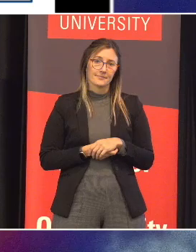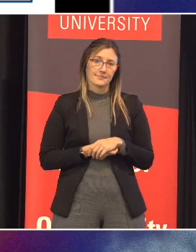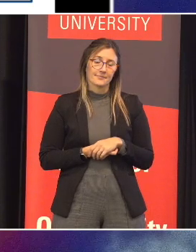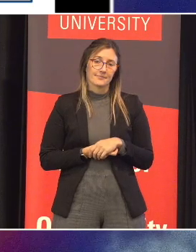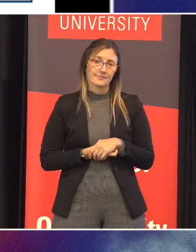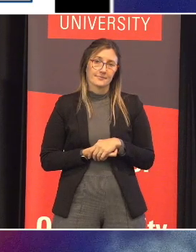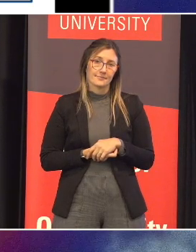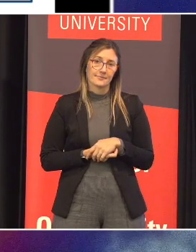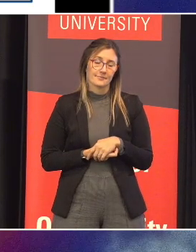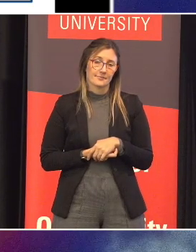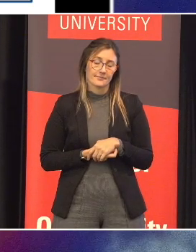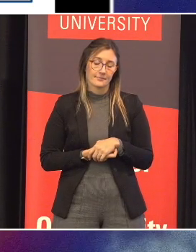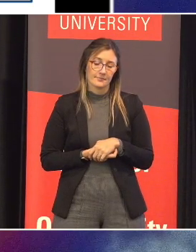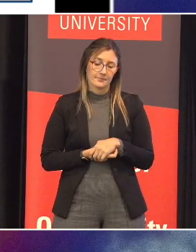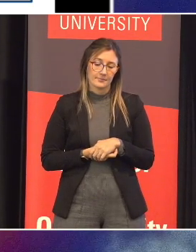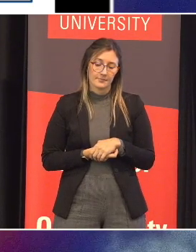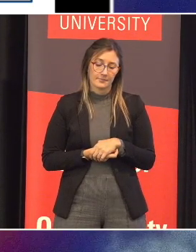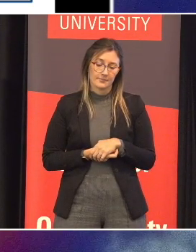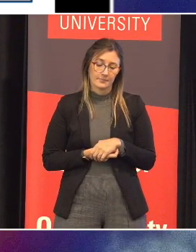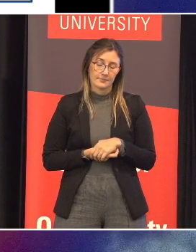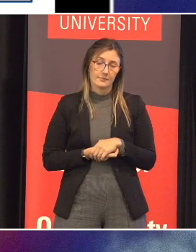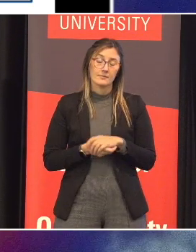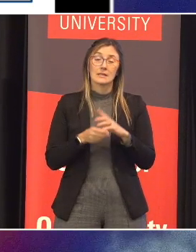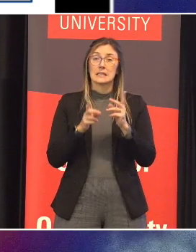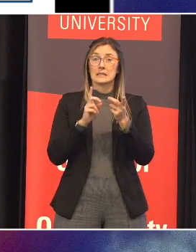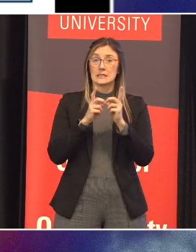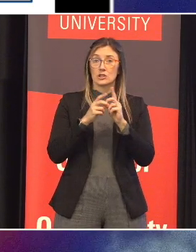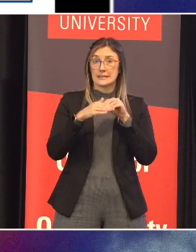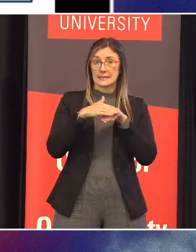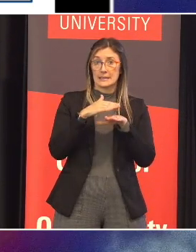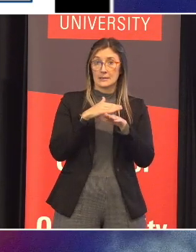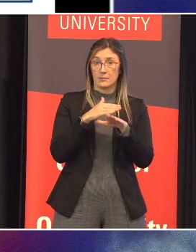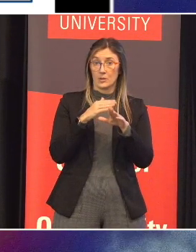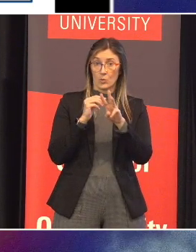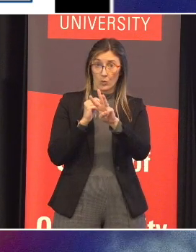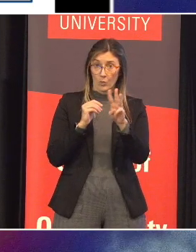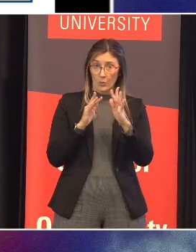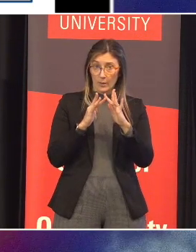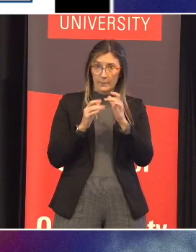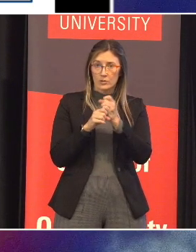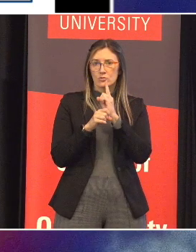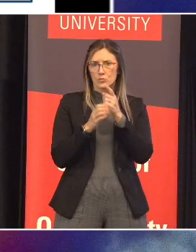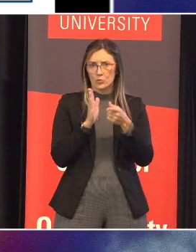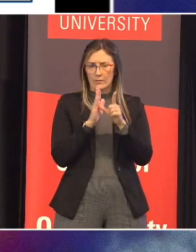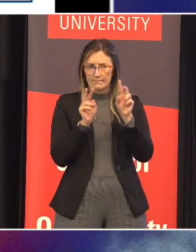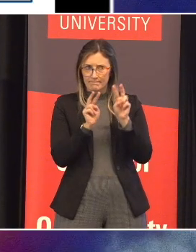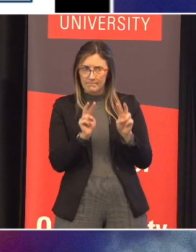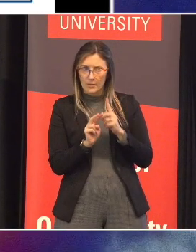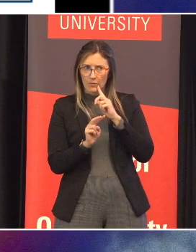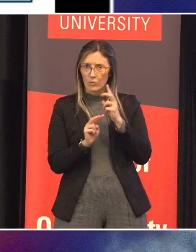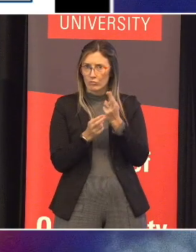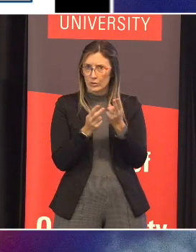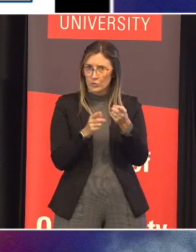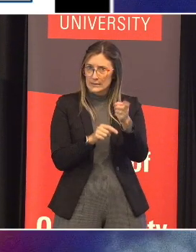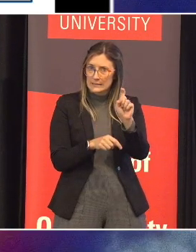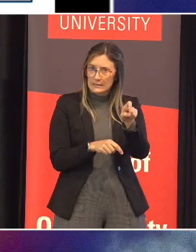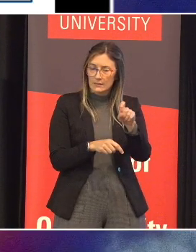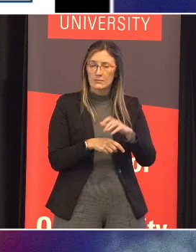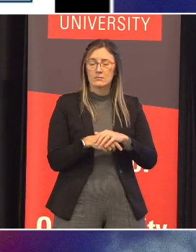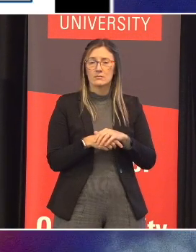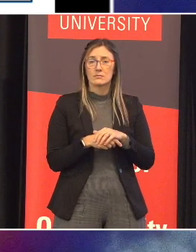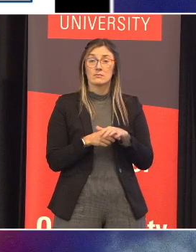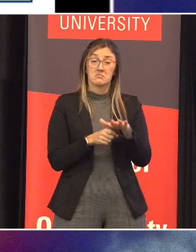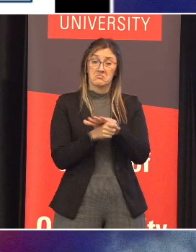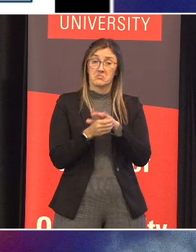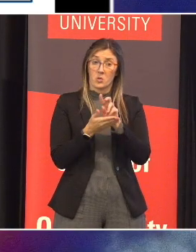Moving forward, review that digital accessibility website for the resources you need. Find your digital accessibility lead on campus and get in touch with